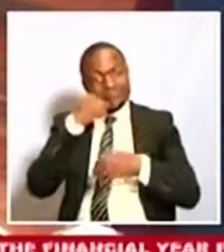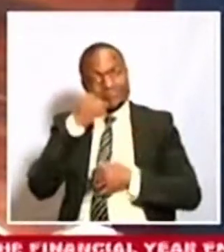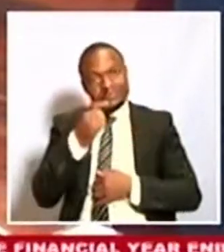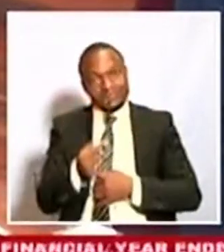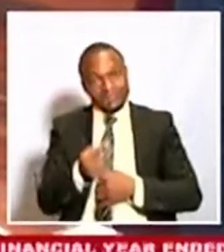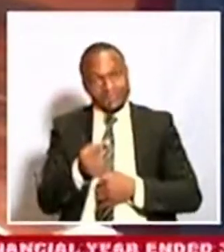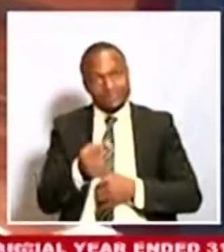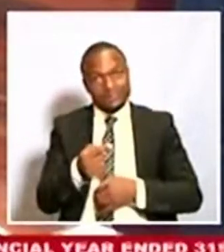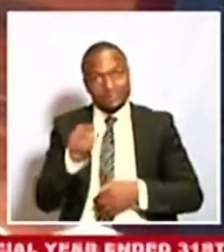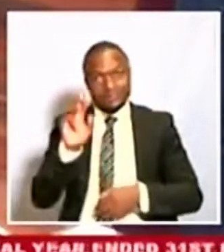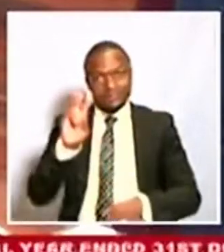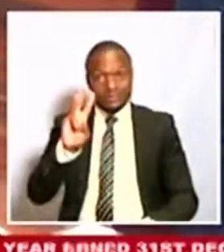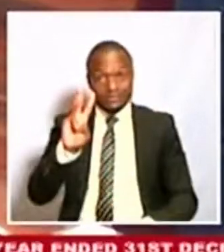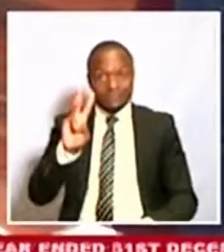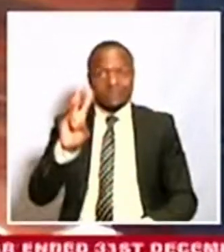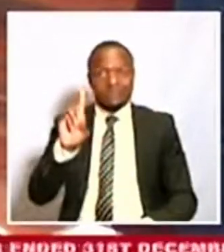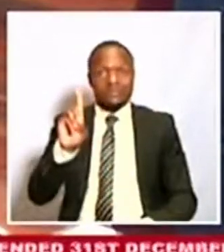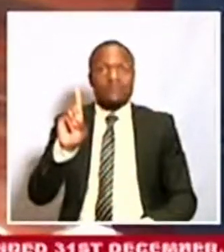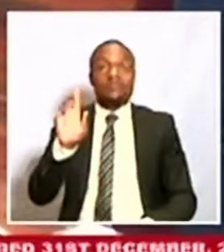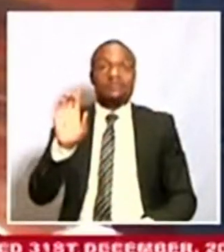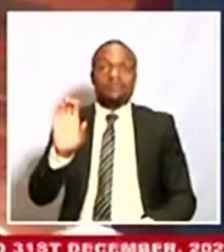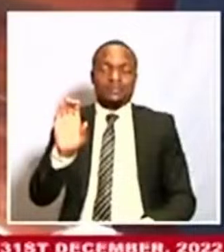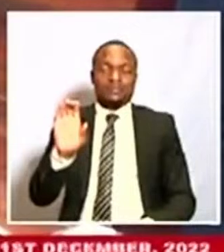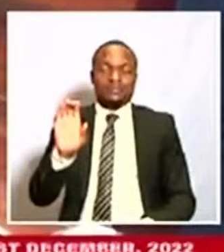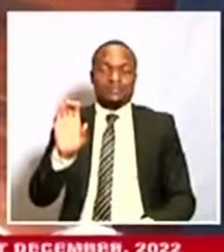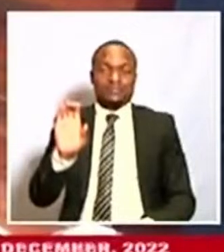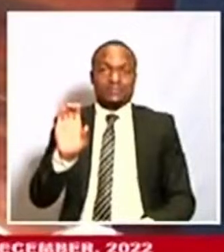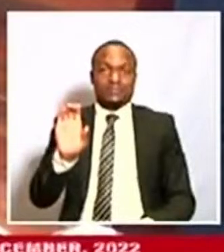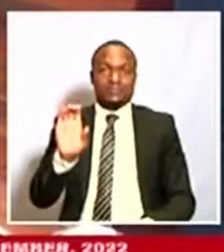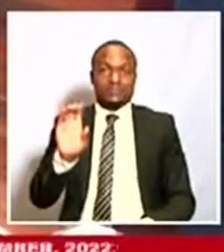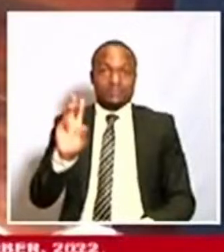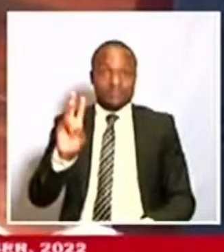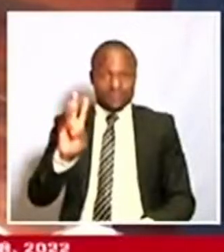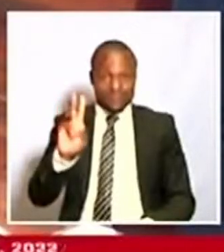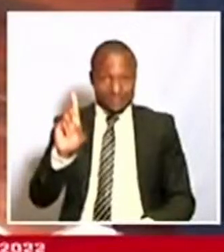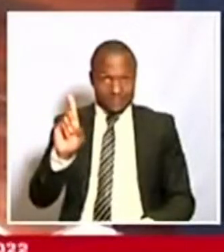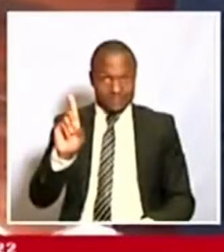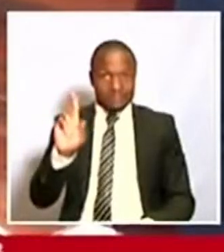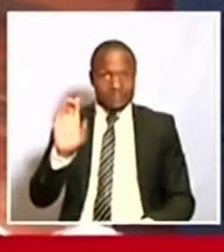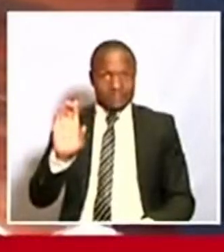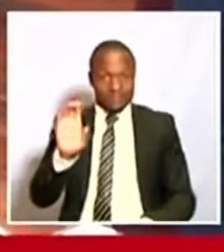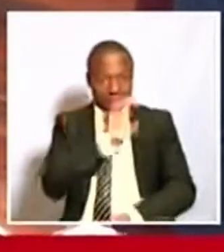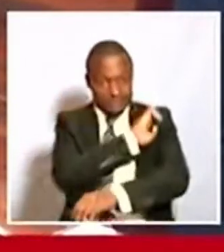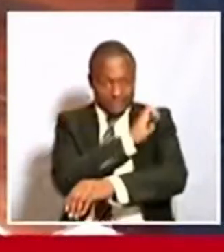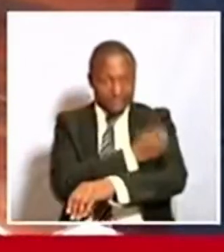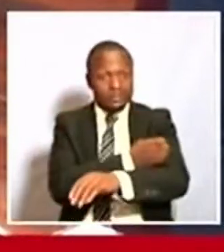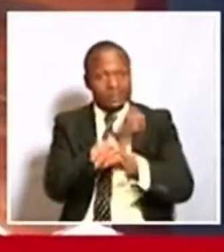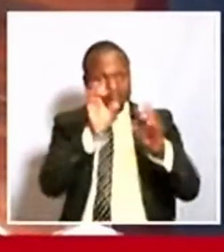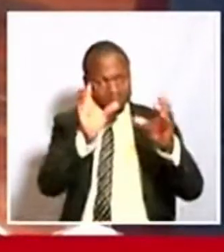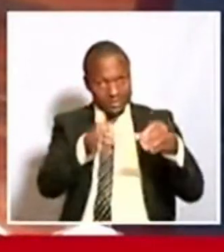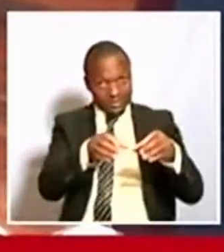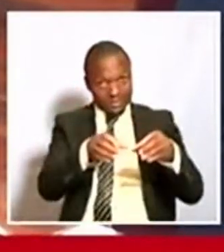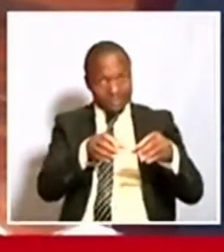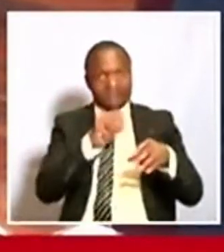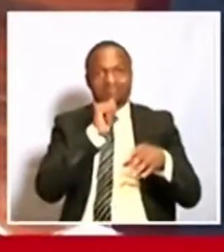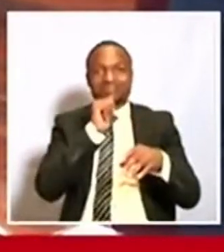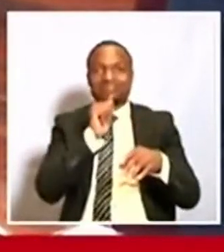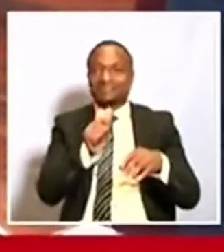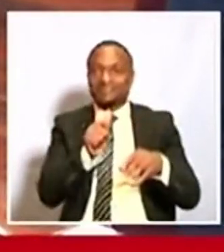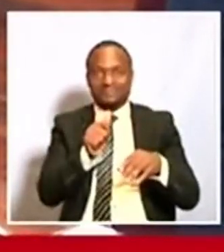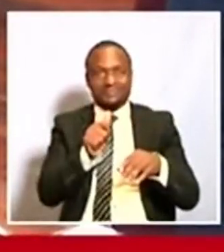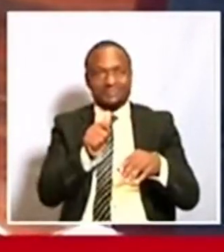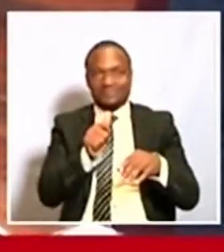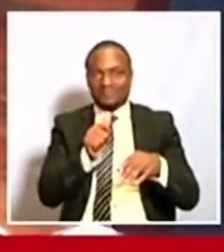that the WDC, the World Development Committee, the World Development and Empowerment Committee, have not been